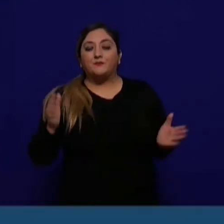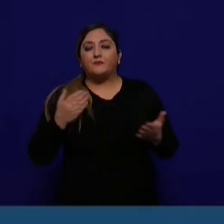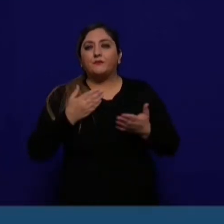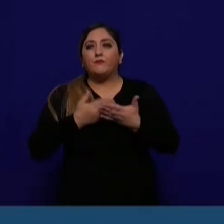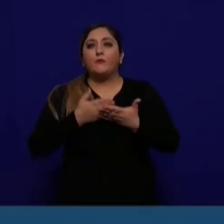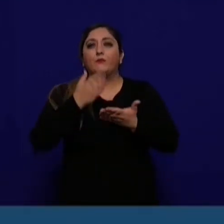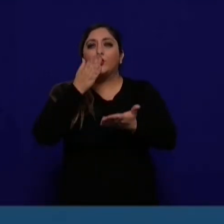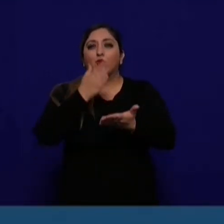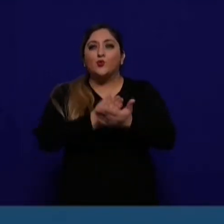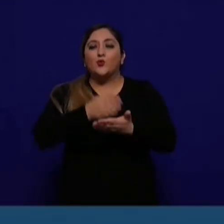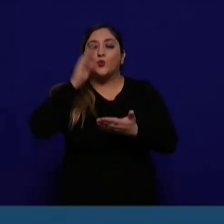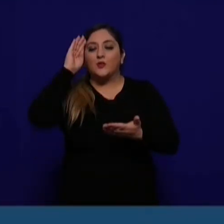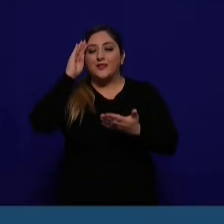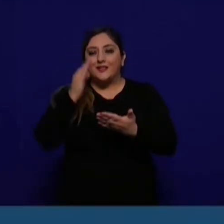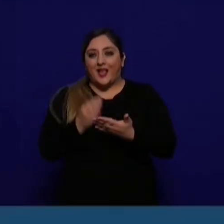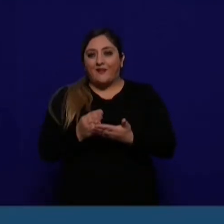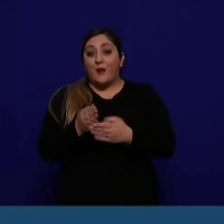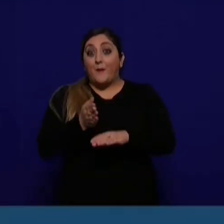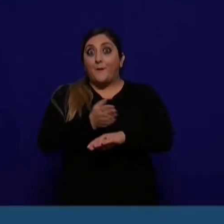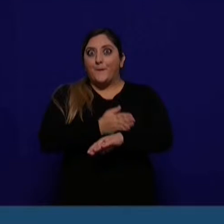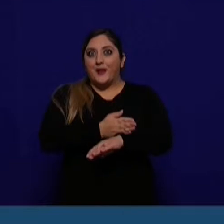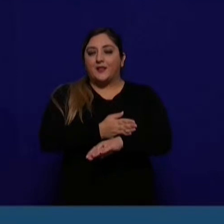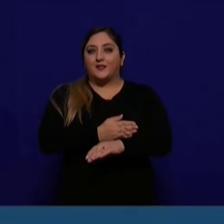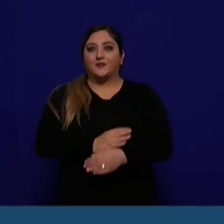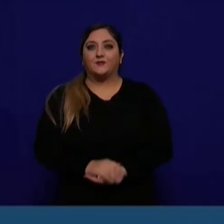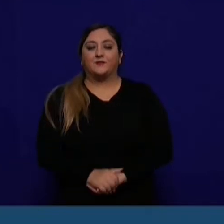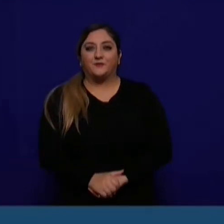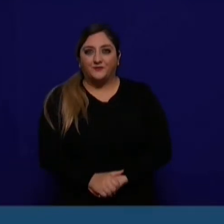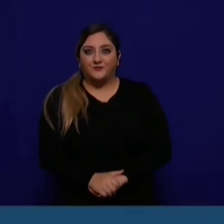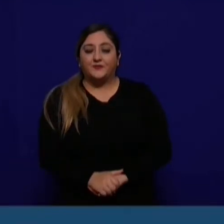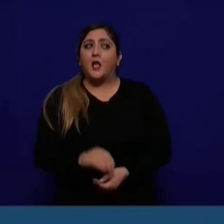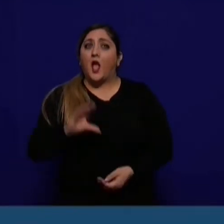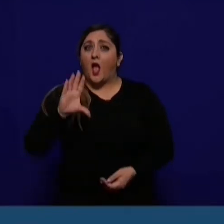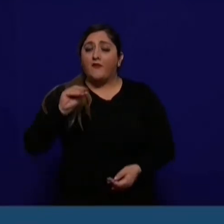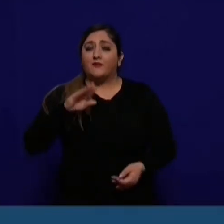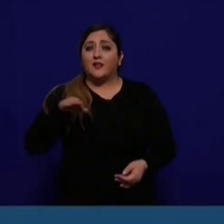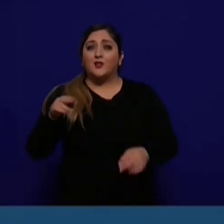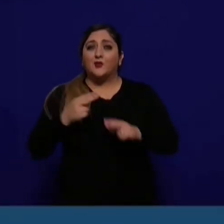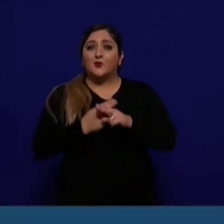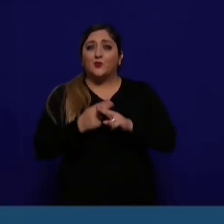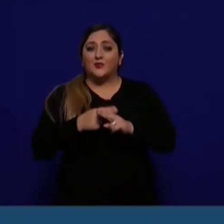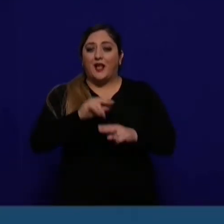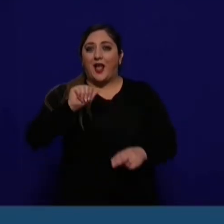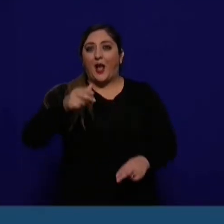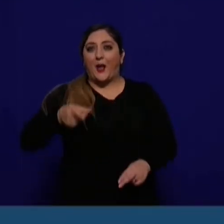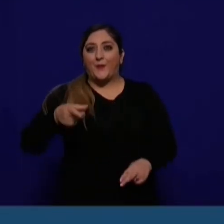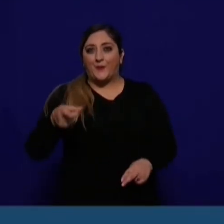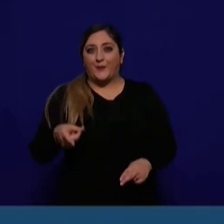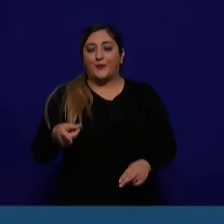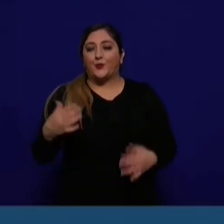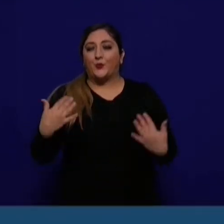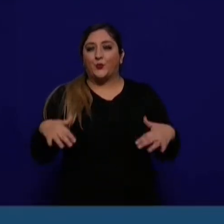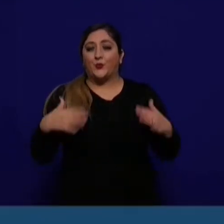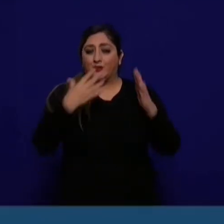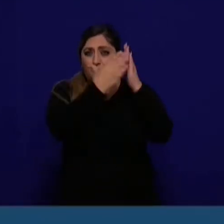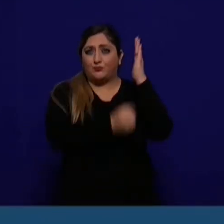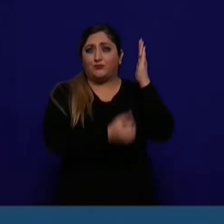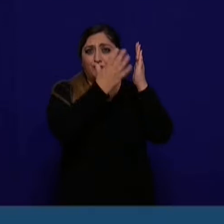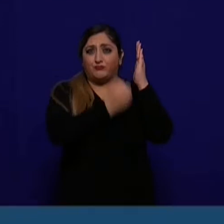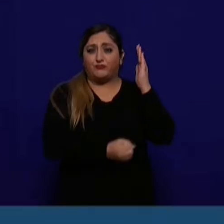jekk tipproteġi lilek innifsek. U aħna sejrin tajjeb din l-app ukoll, infatti n-number ta' downloads kien ta'